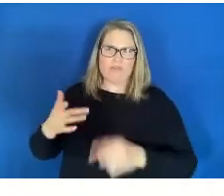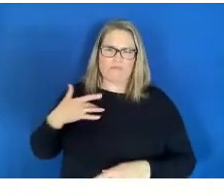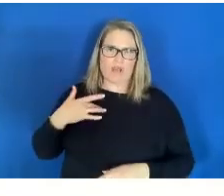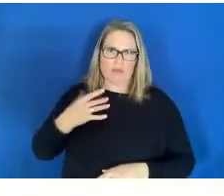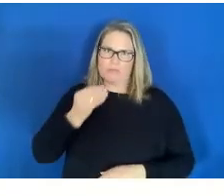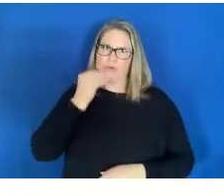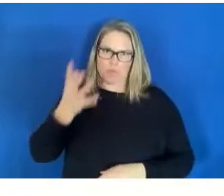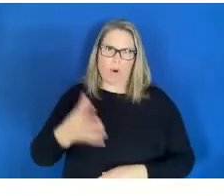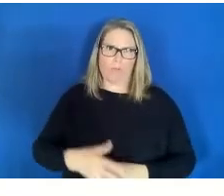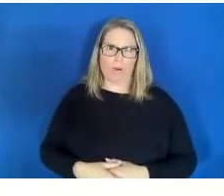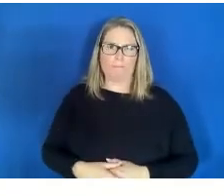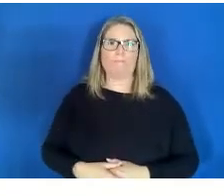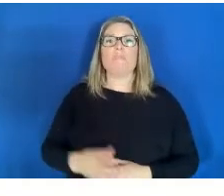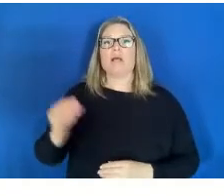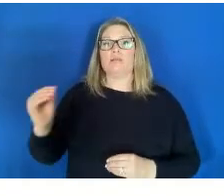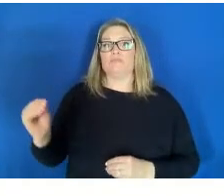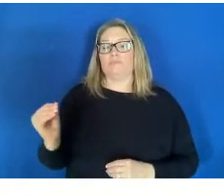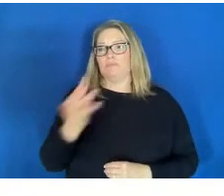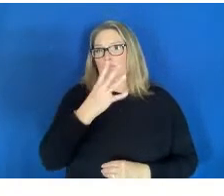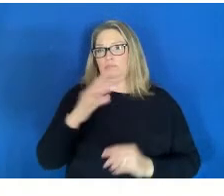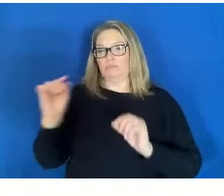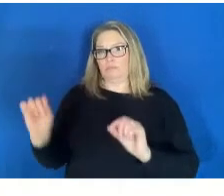slide.